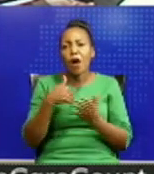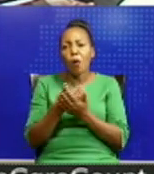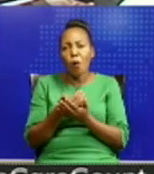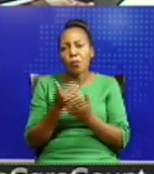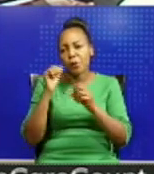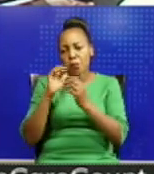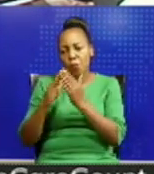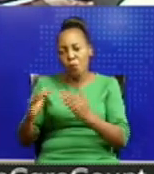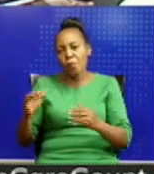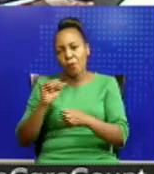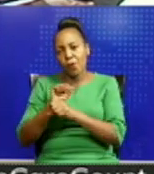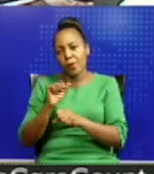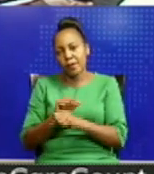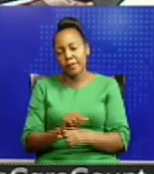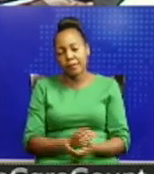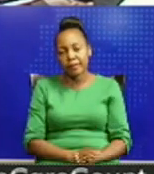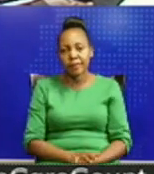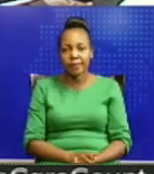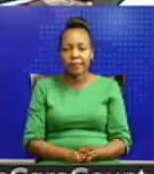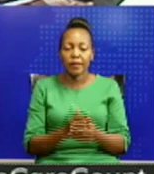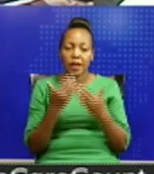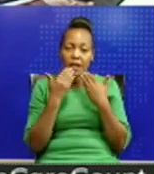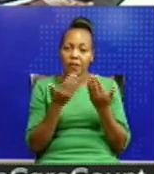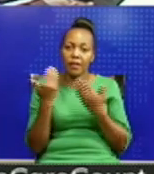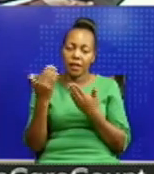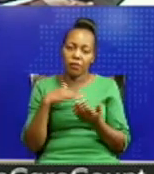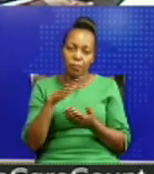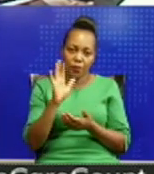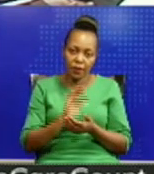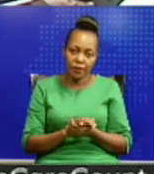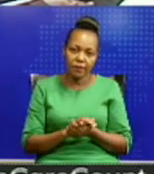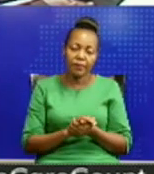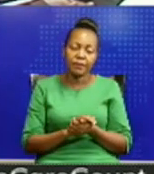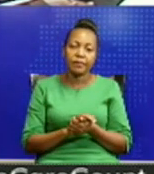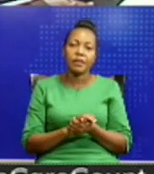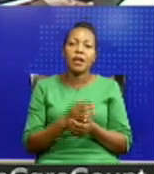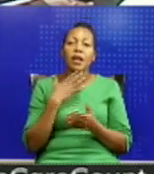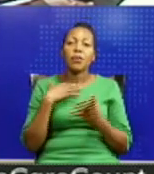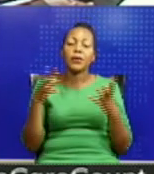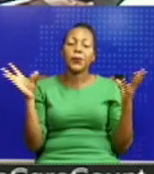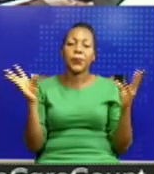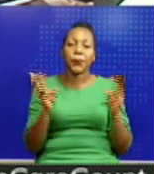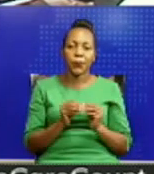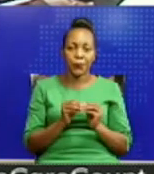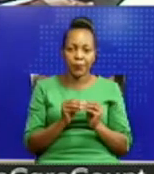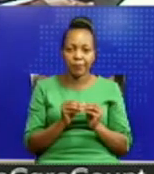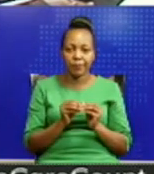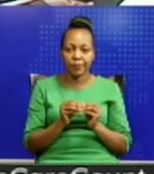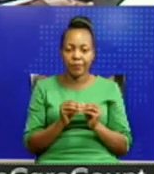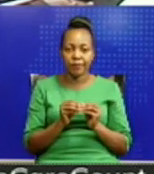in the household settings? Thank you very much, moderator. Yes, so I want to summarize this.